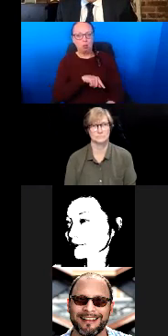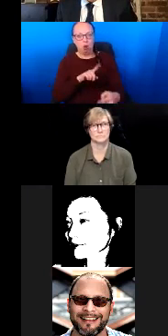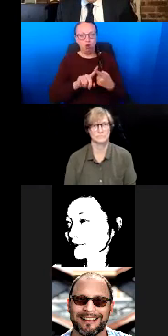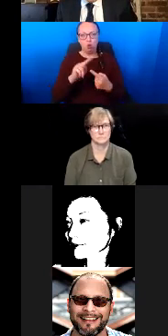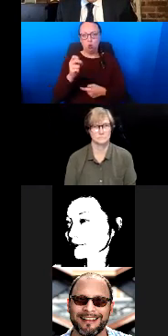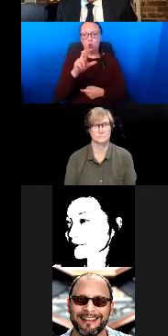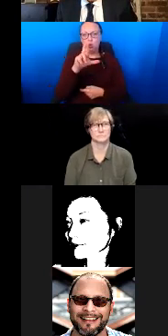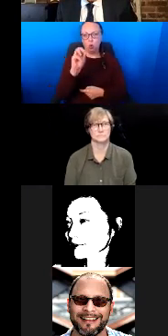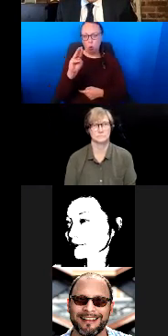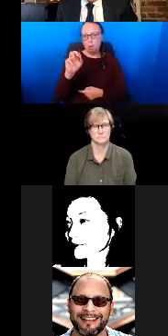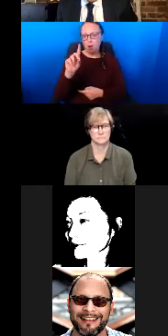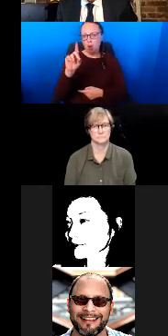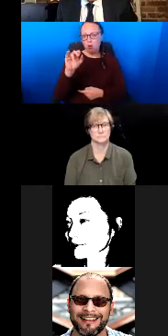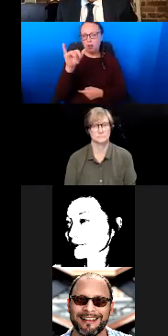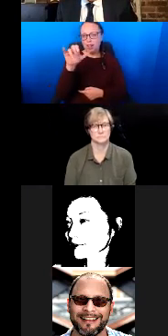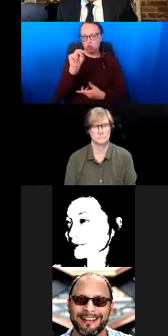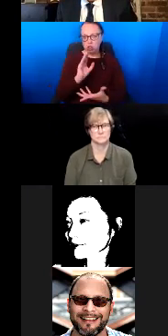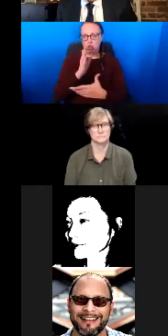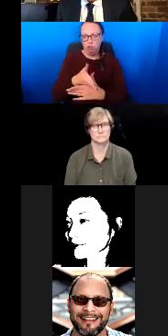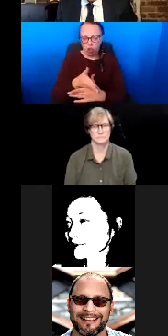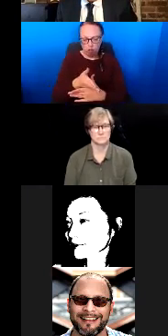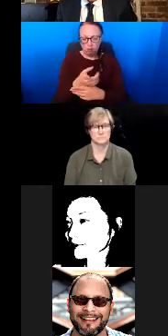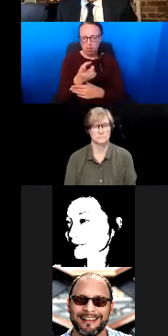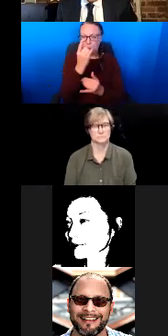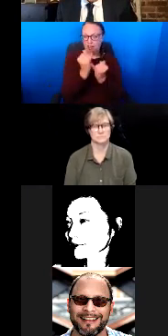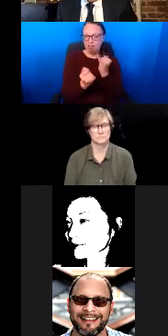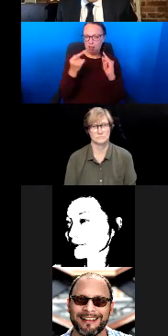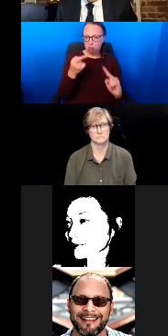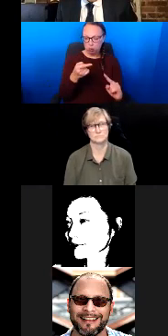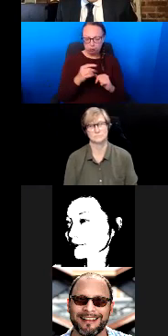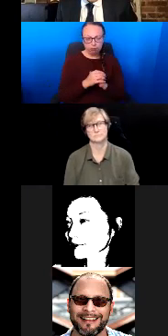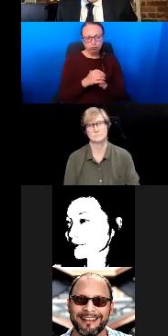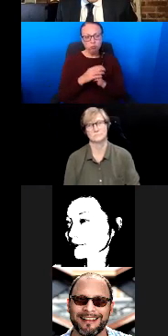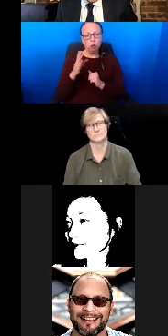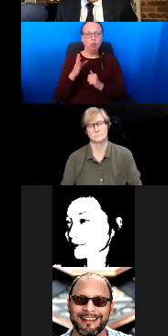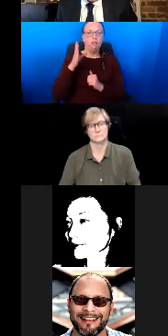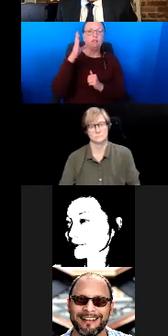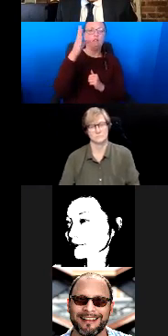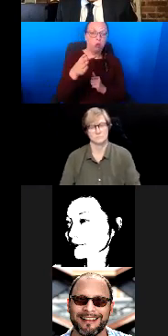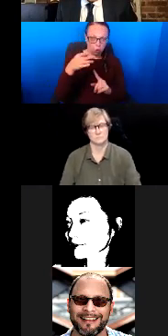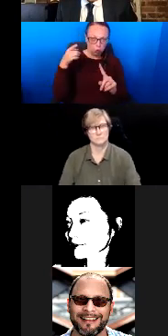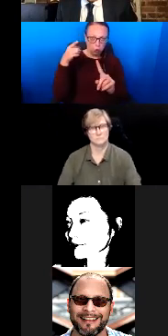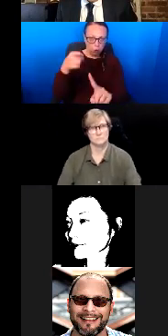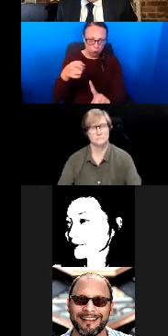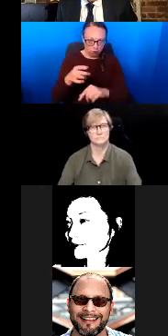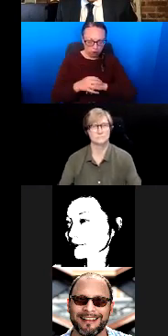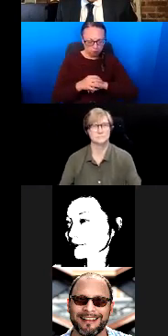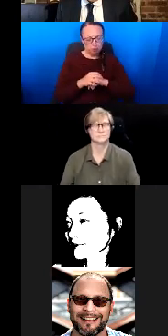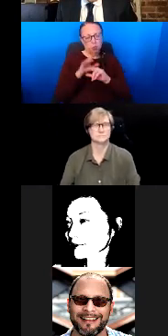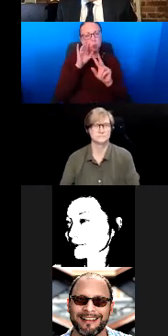neuromodulation interventions. One last point I'll make, the sort of future direction for us, is that we're looking